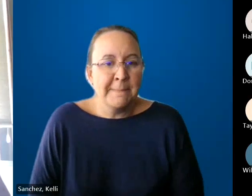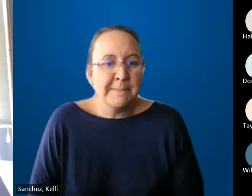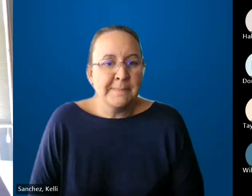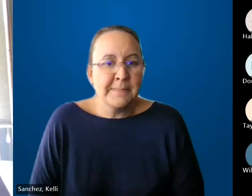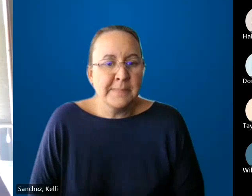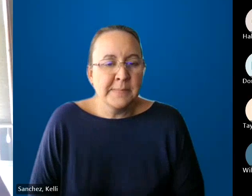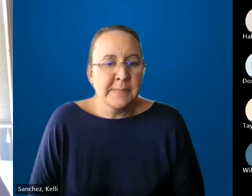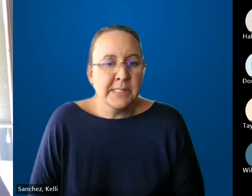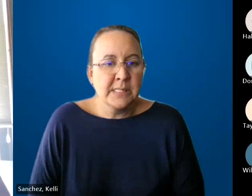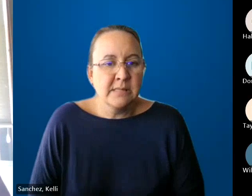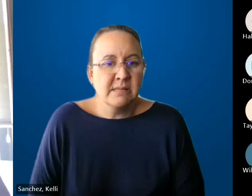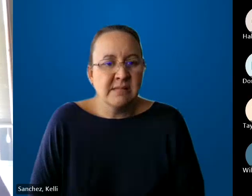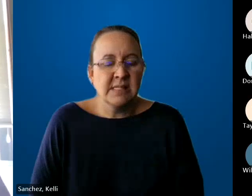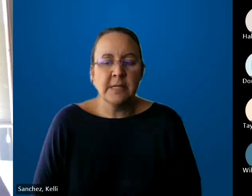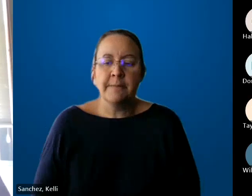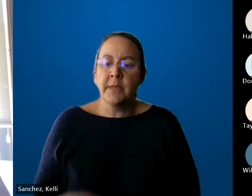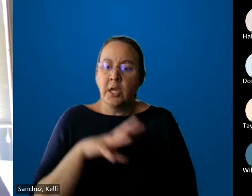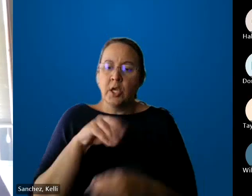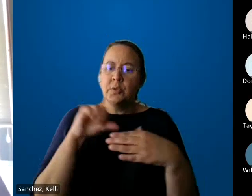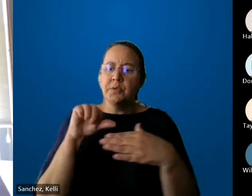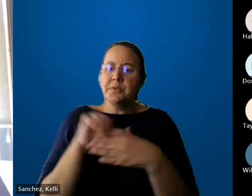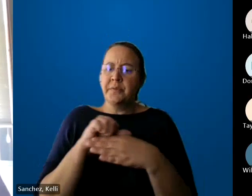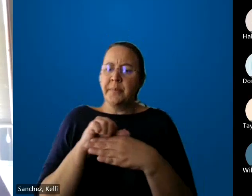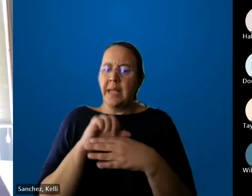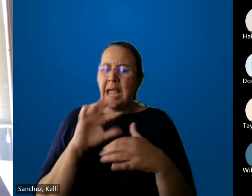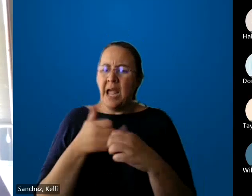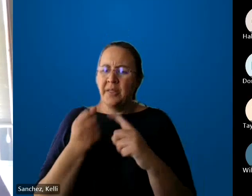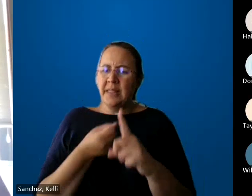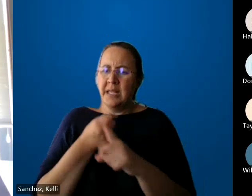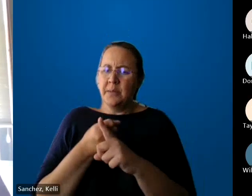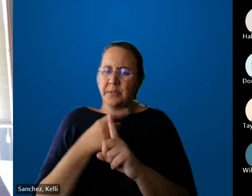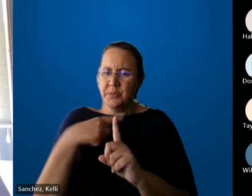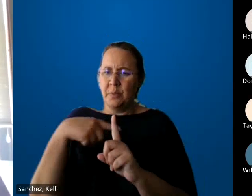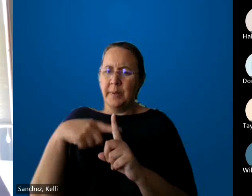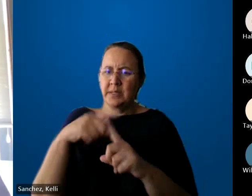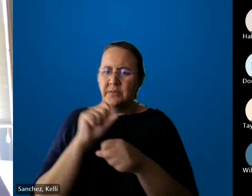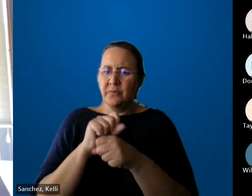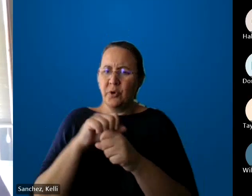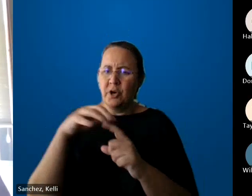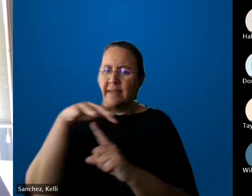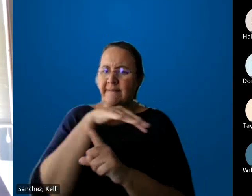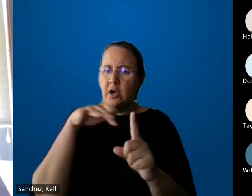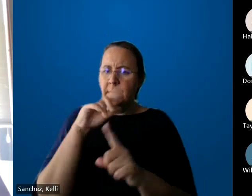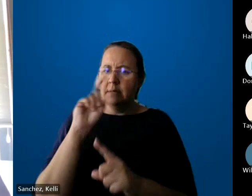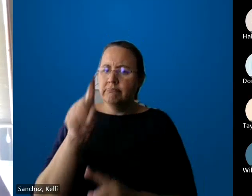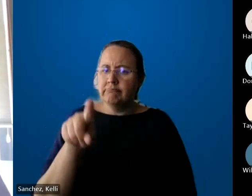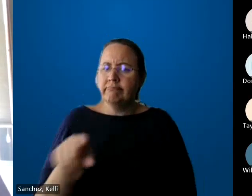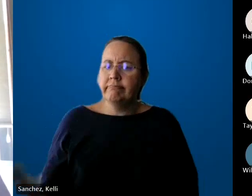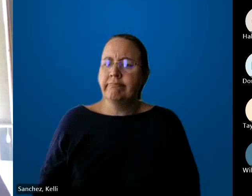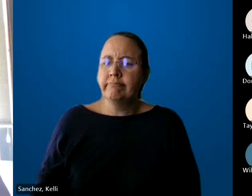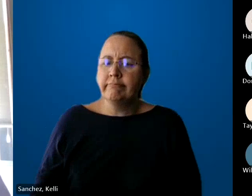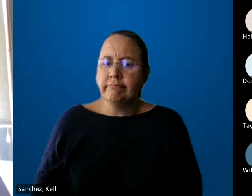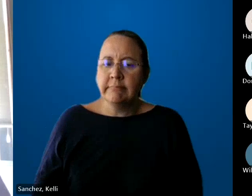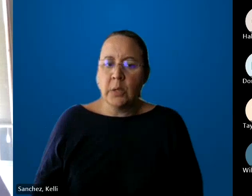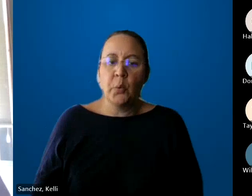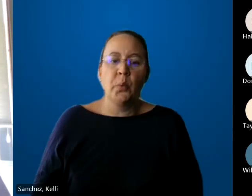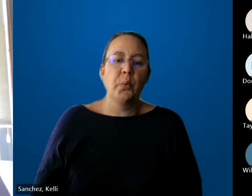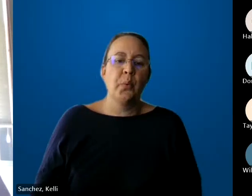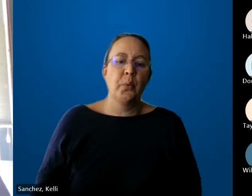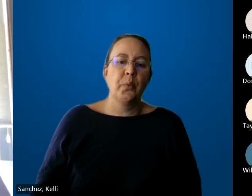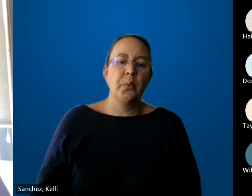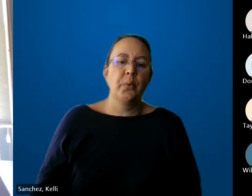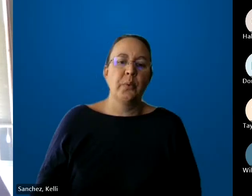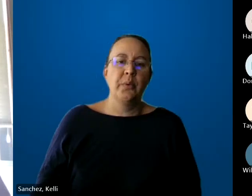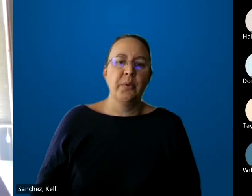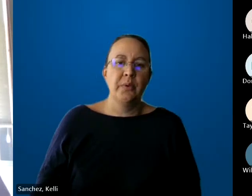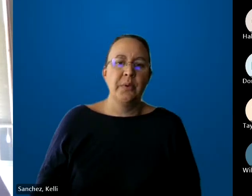you think inclusive practices contribute to a positive work environment? Oh, I have a lot of opinions